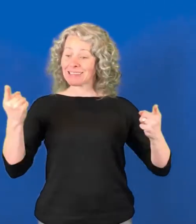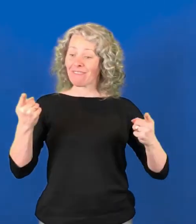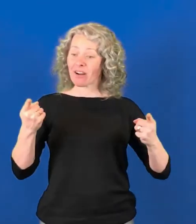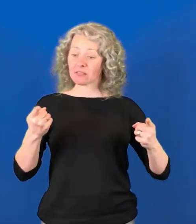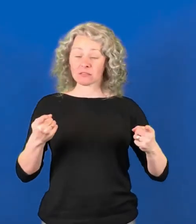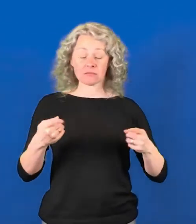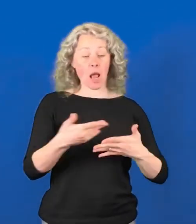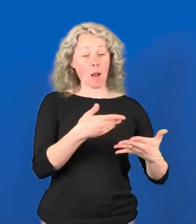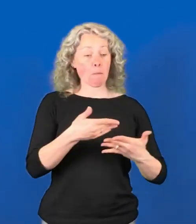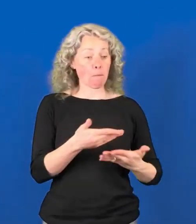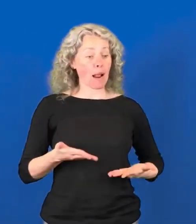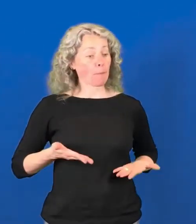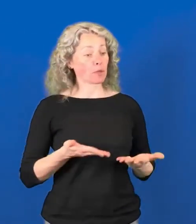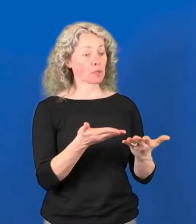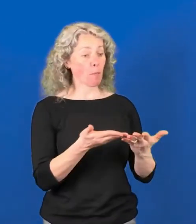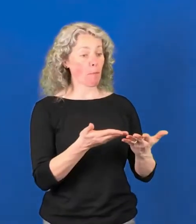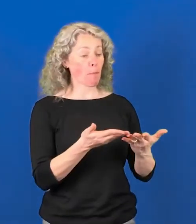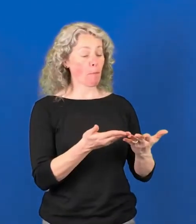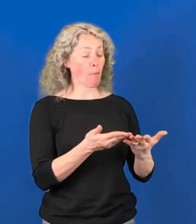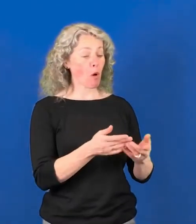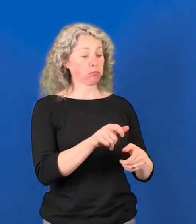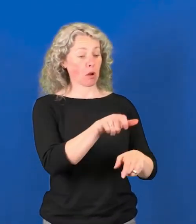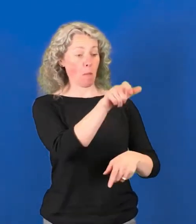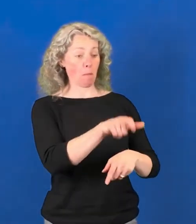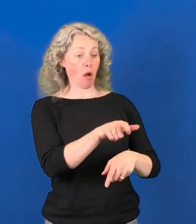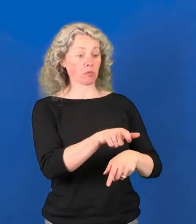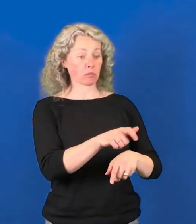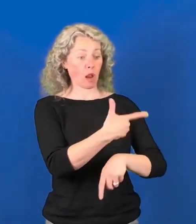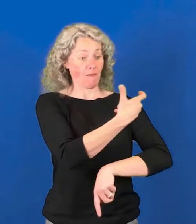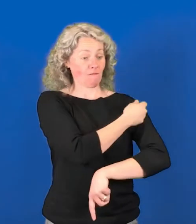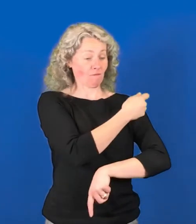are no differences in babies born to